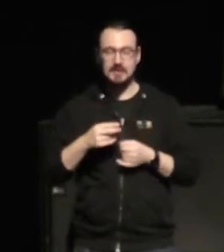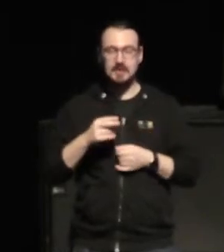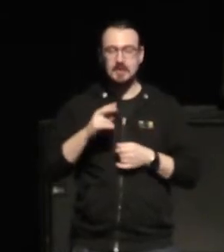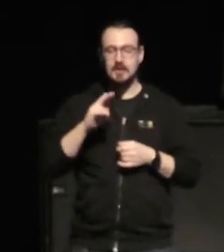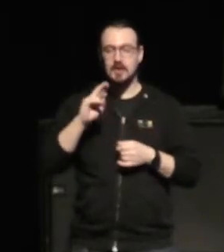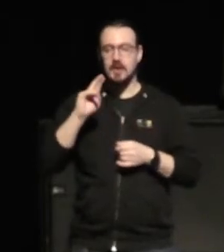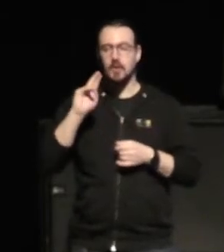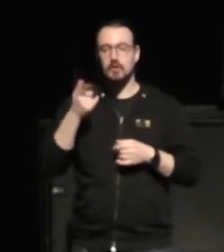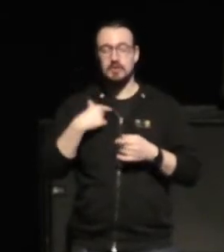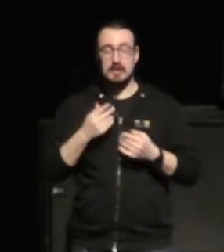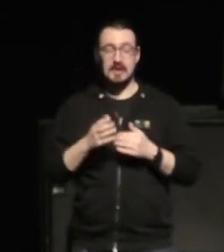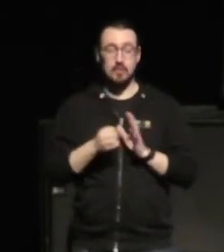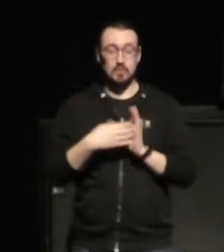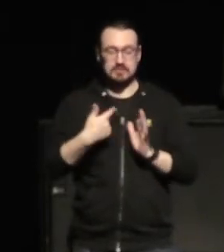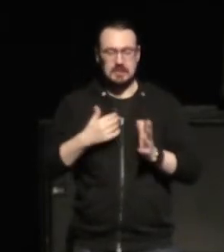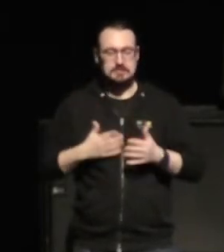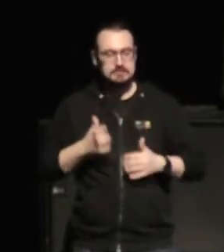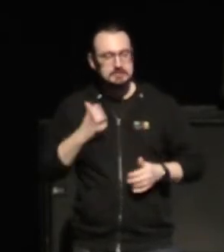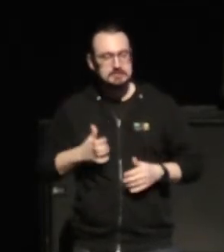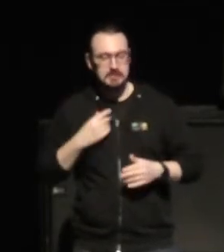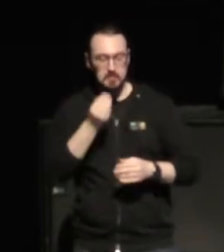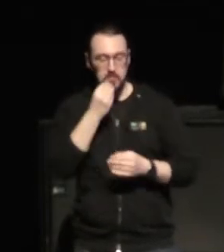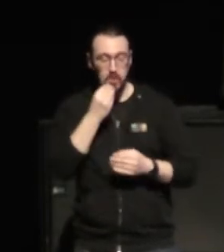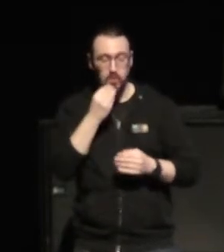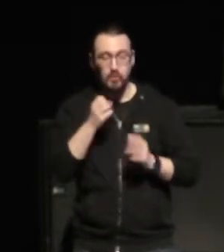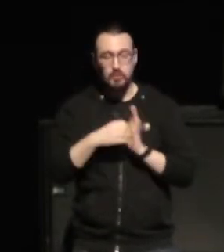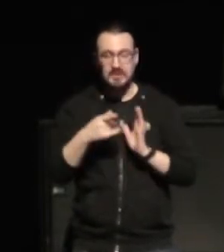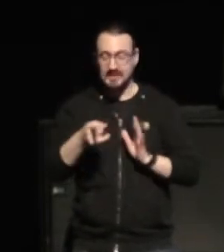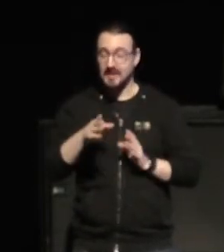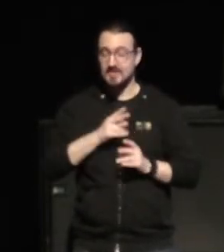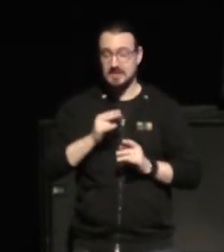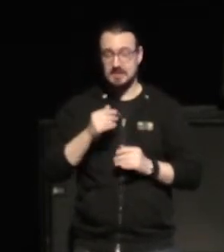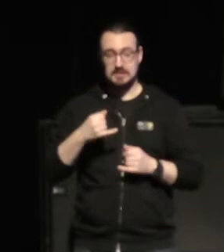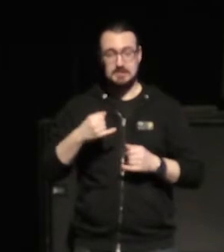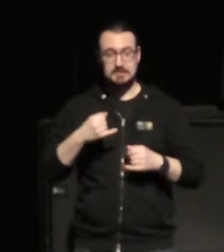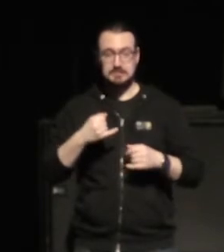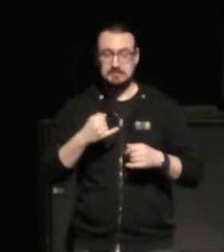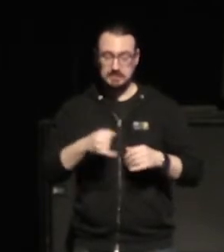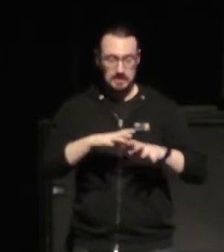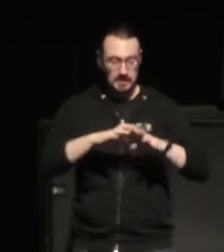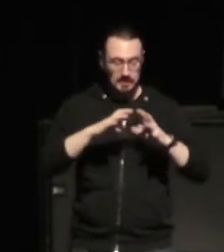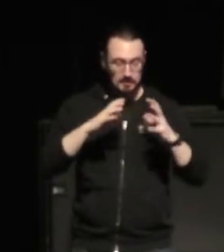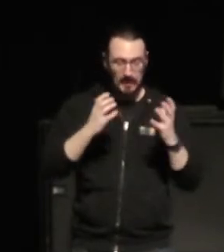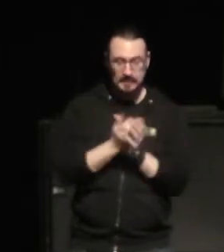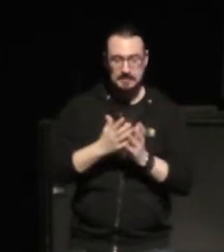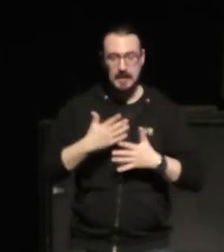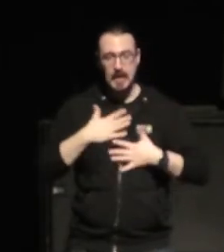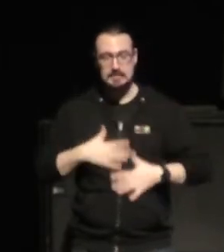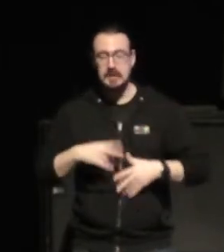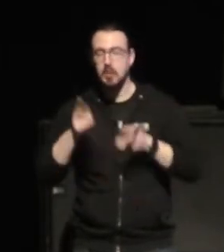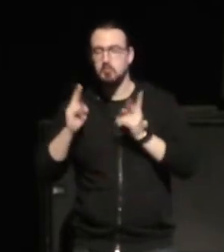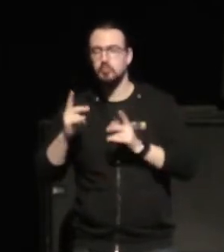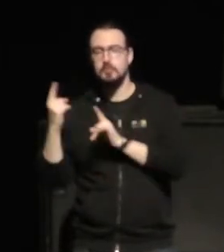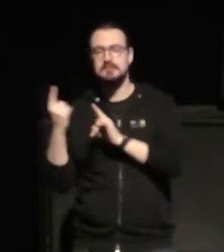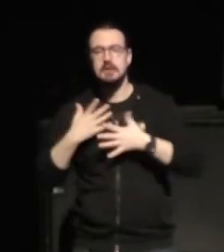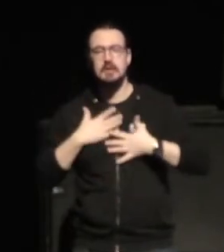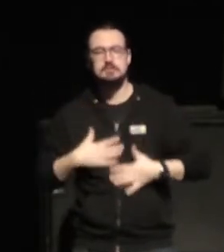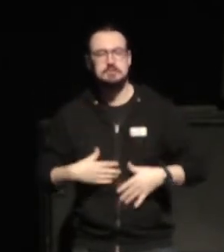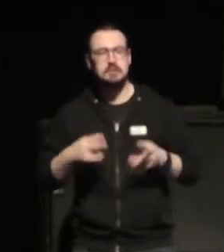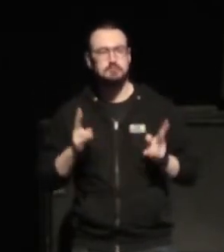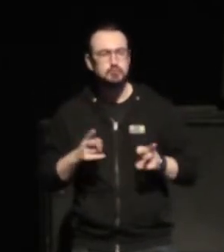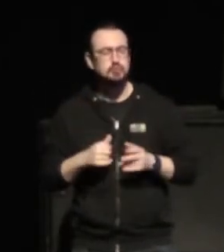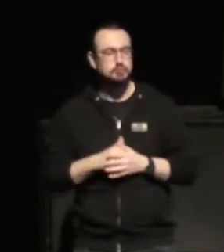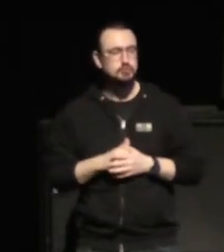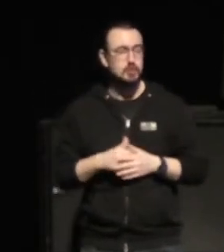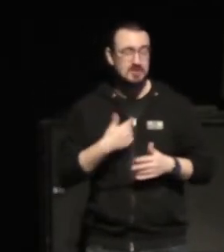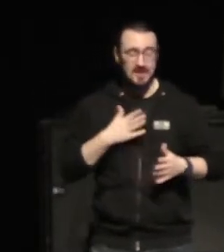And the reason I'm excited about food is that food really lies at the heart of both planetary health and human health. And